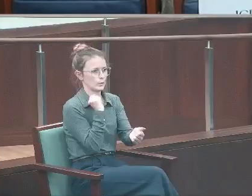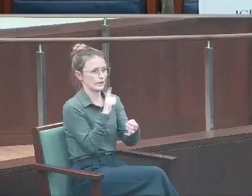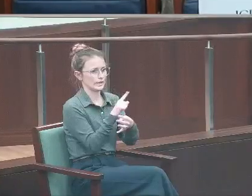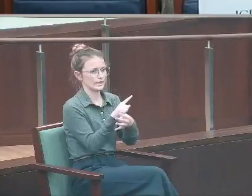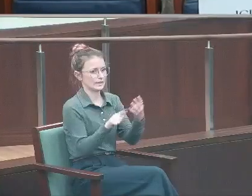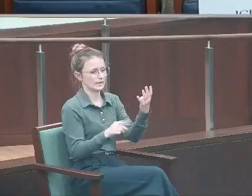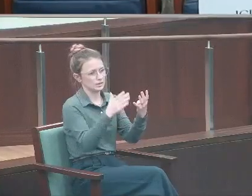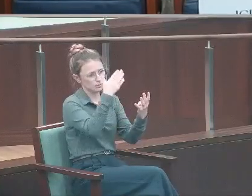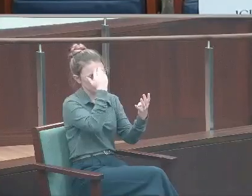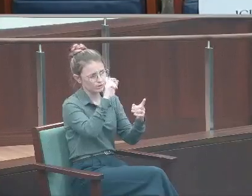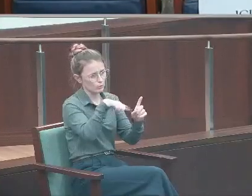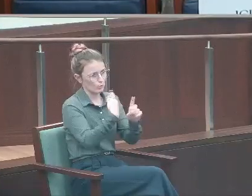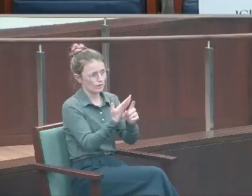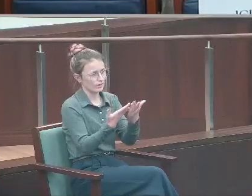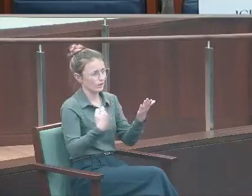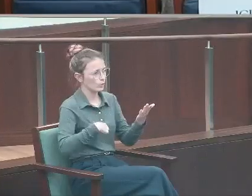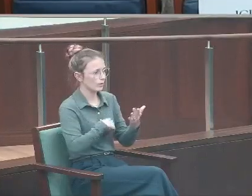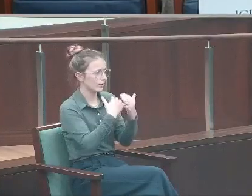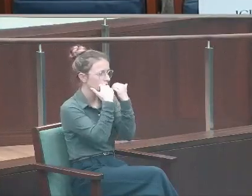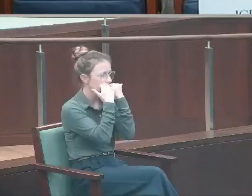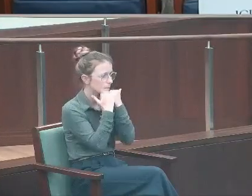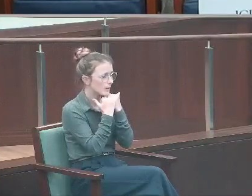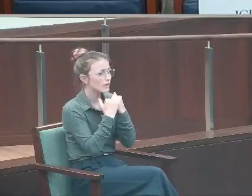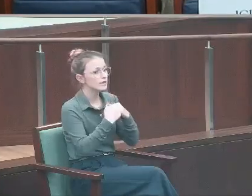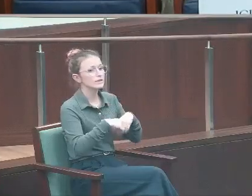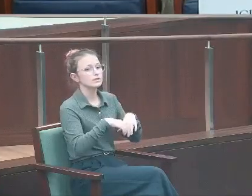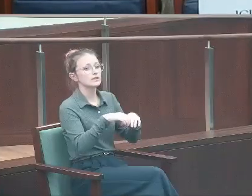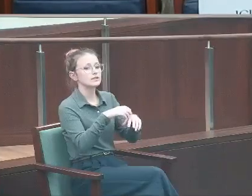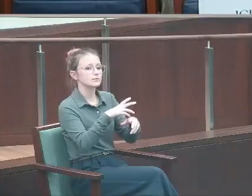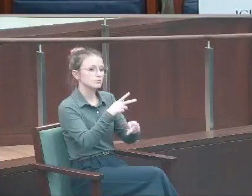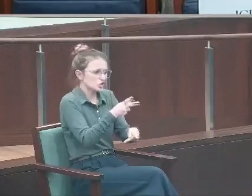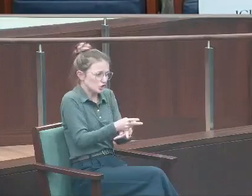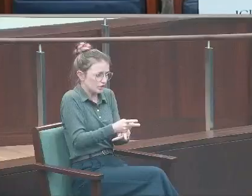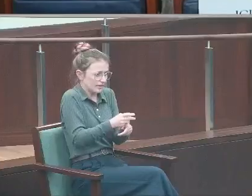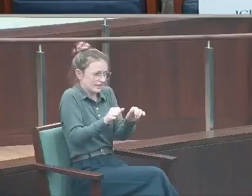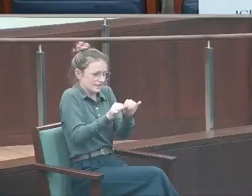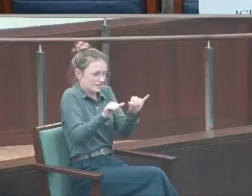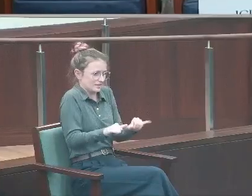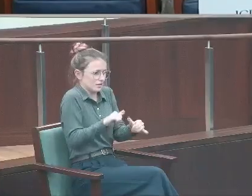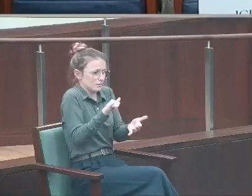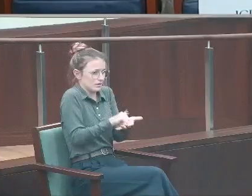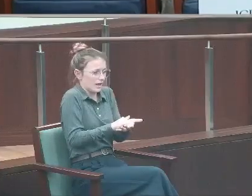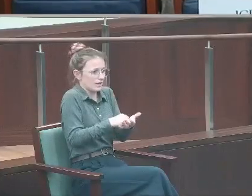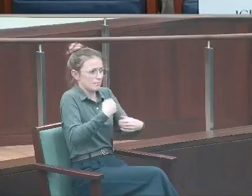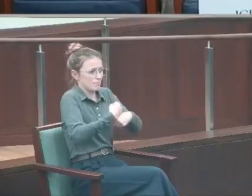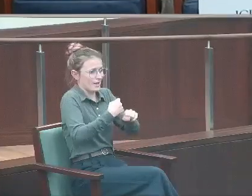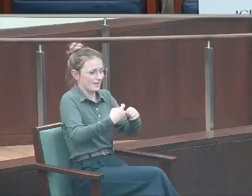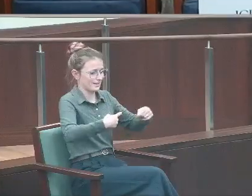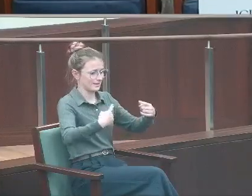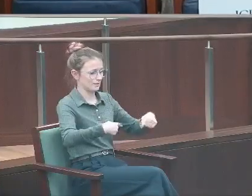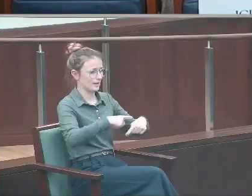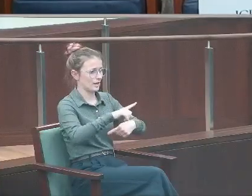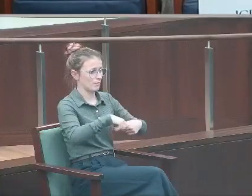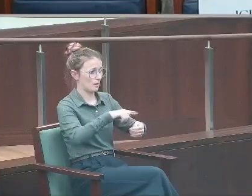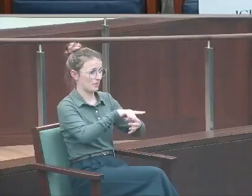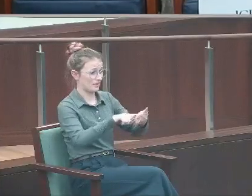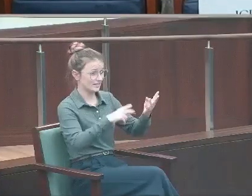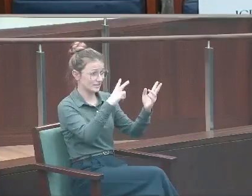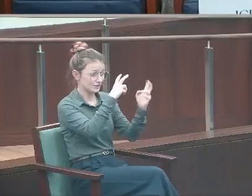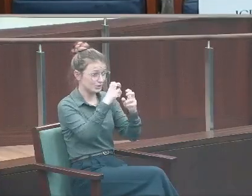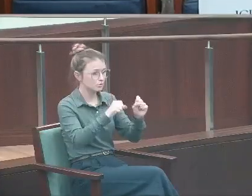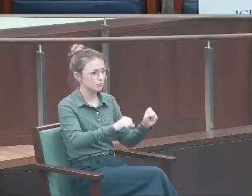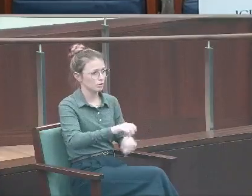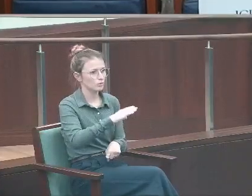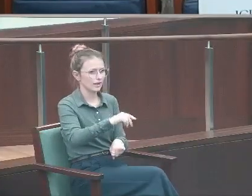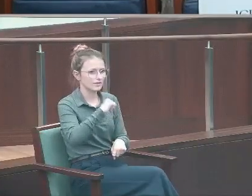only thing we care about is preserving the system that makes debate about those issues possible in a way that doesn't allow people to resort